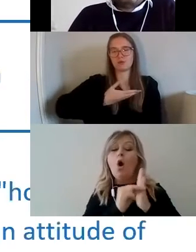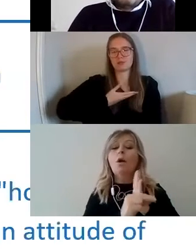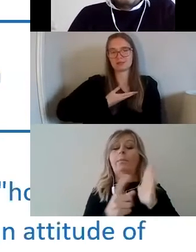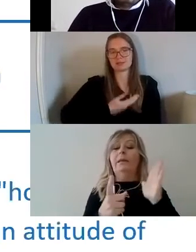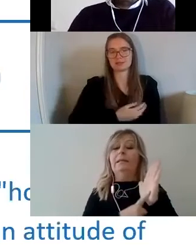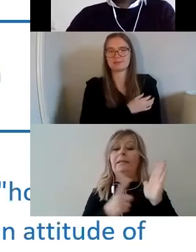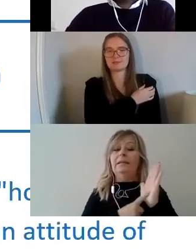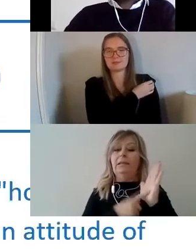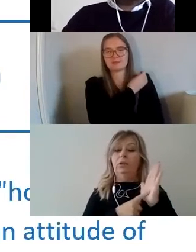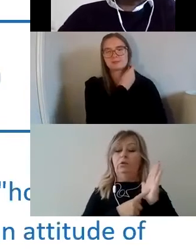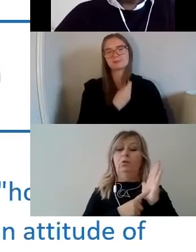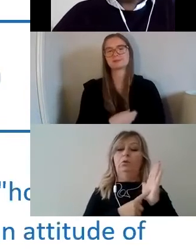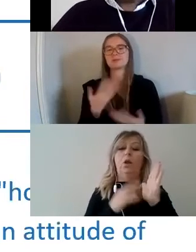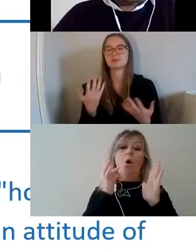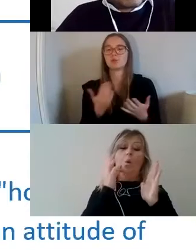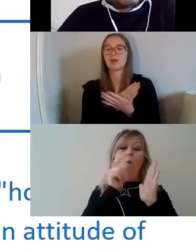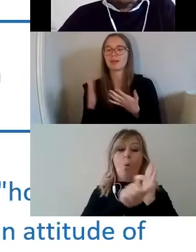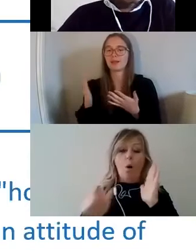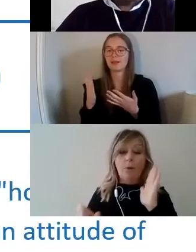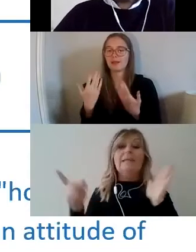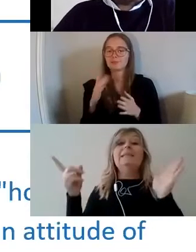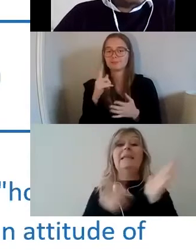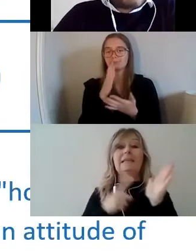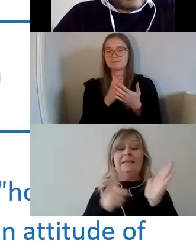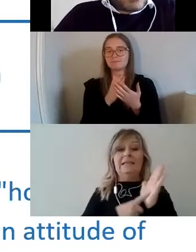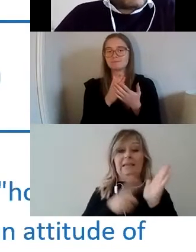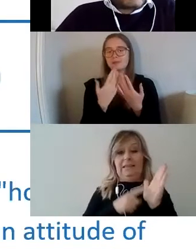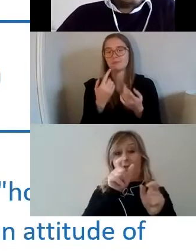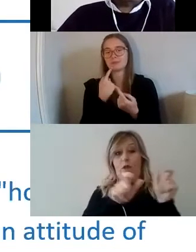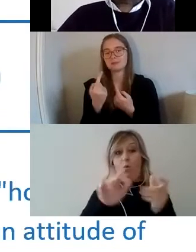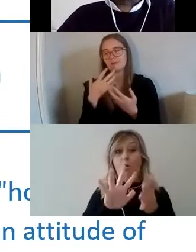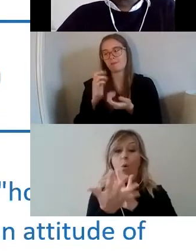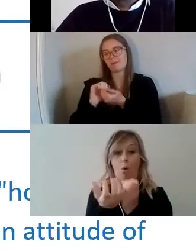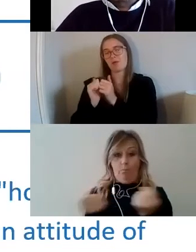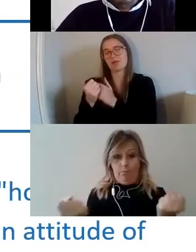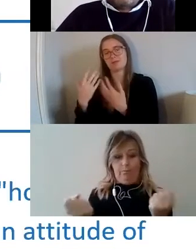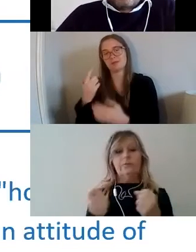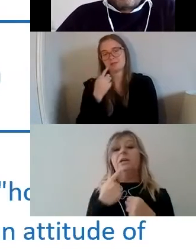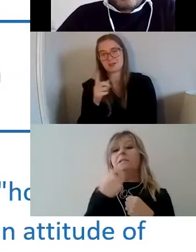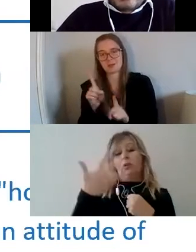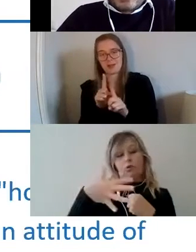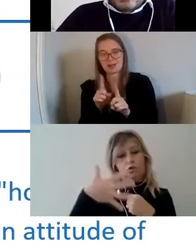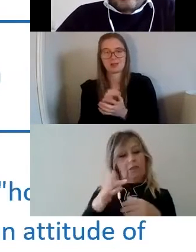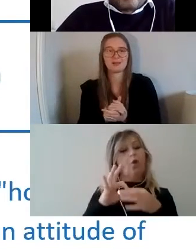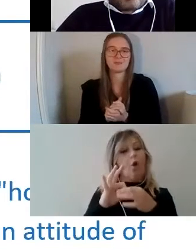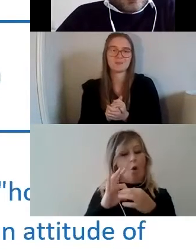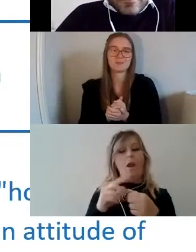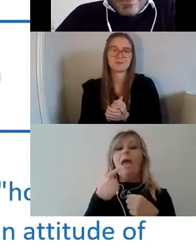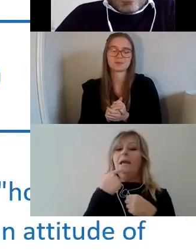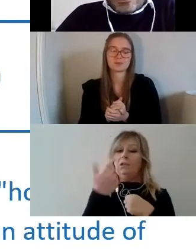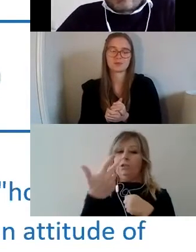well. So clearly, has been cited and mentioned by my other colleagues before, but